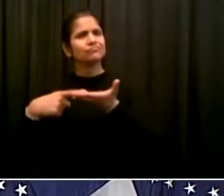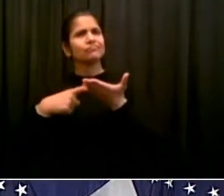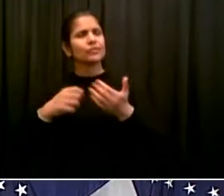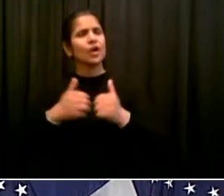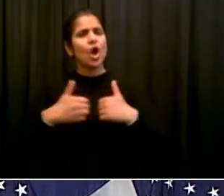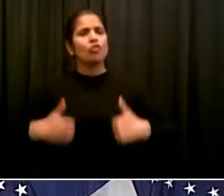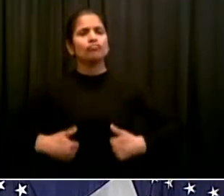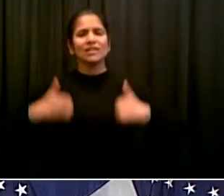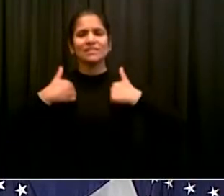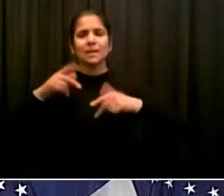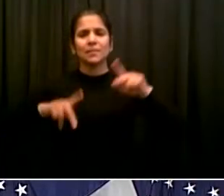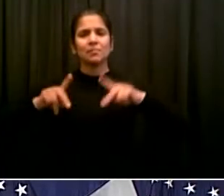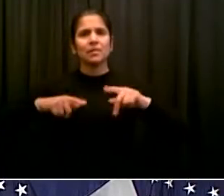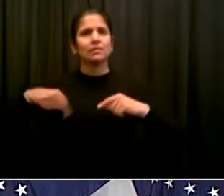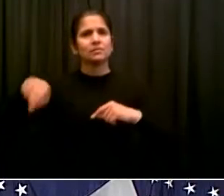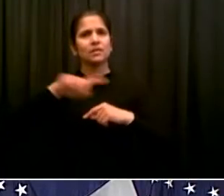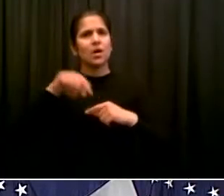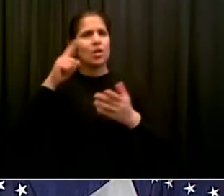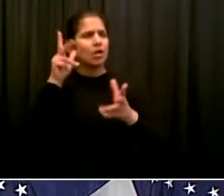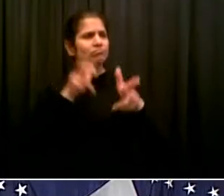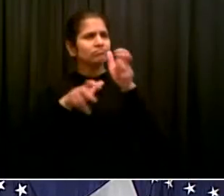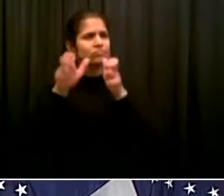takeaway from those meetings?